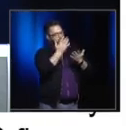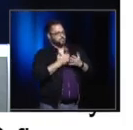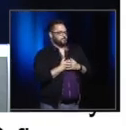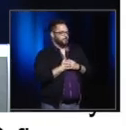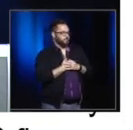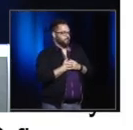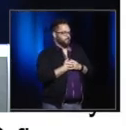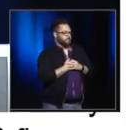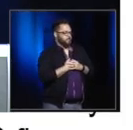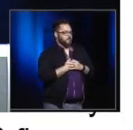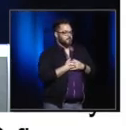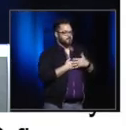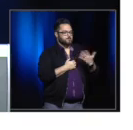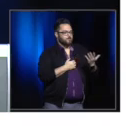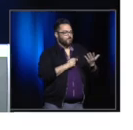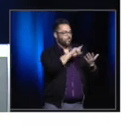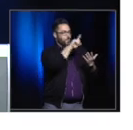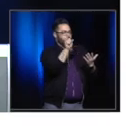The question marks largely remain.